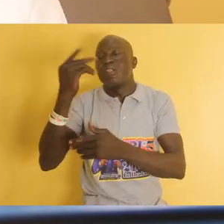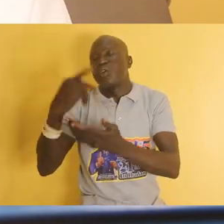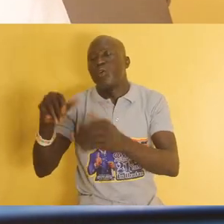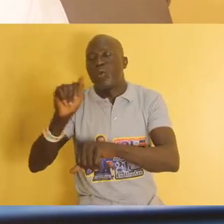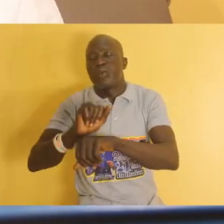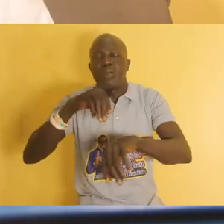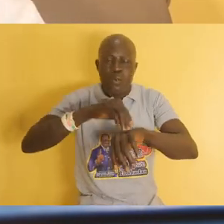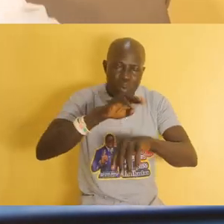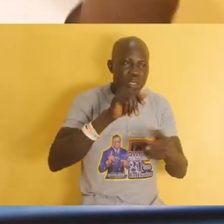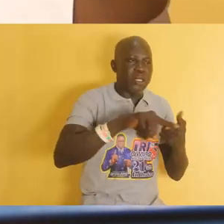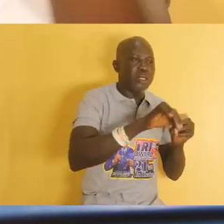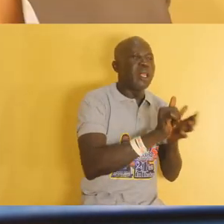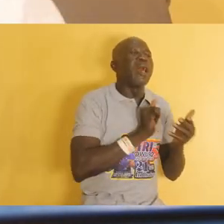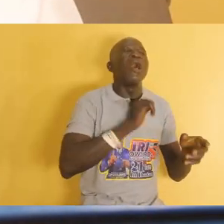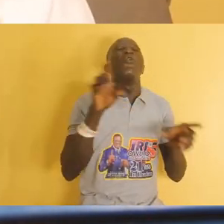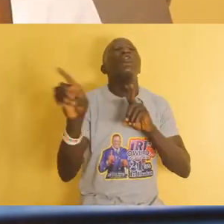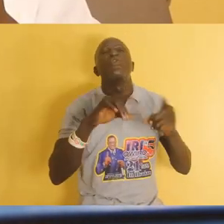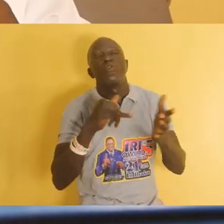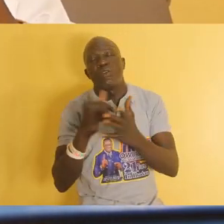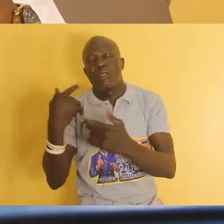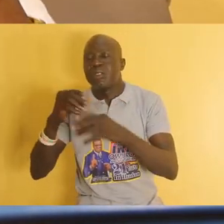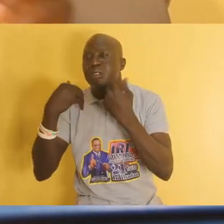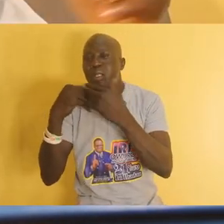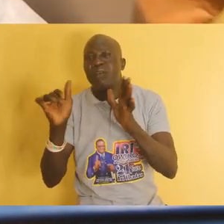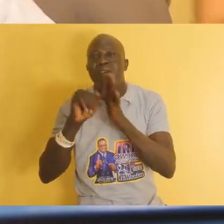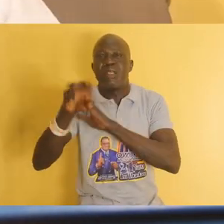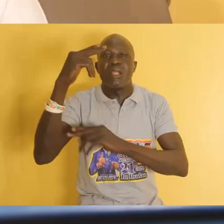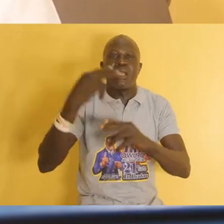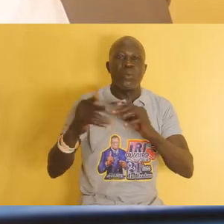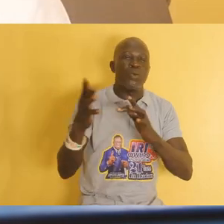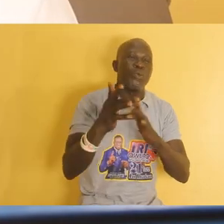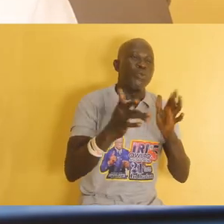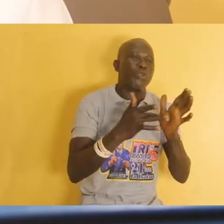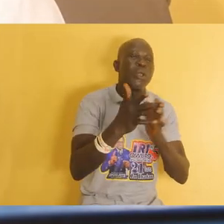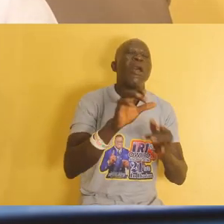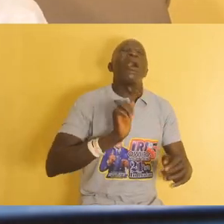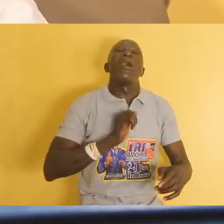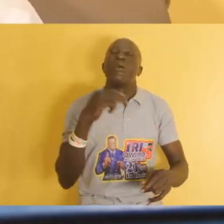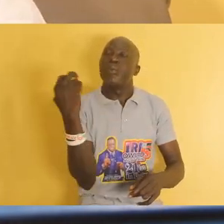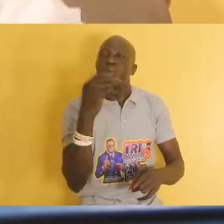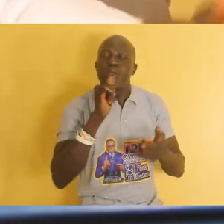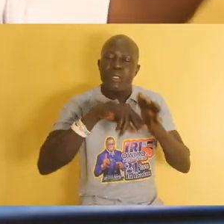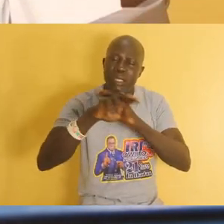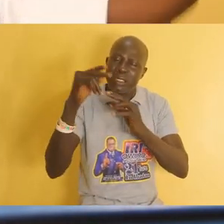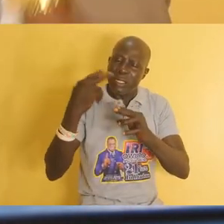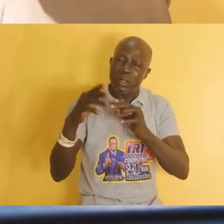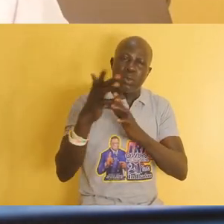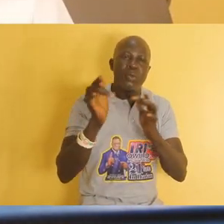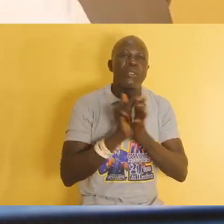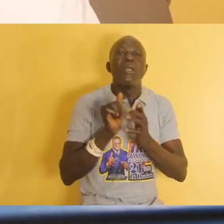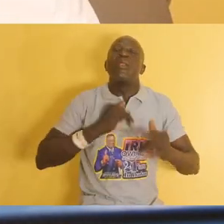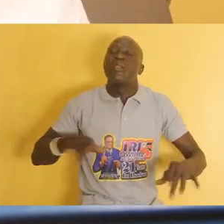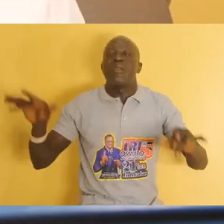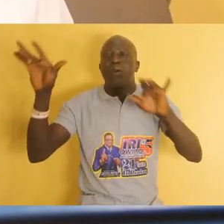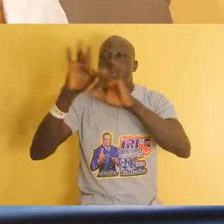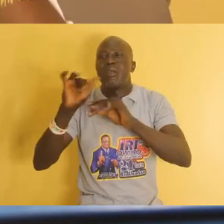our resellers send me is a powerful. And I will deliver you in the name of Jesus. I pronounce the name of